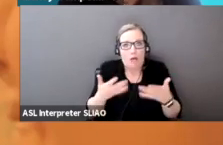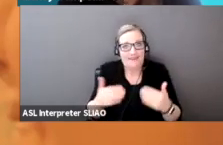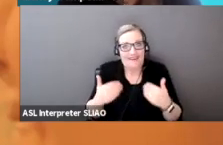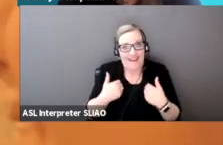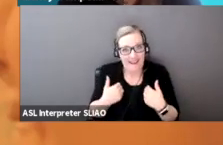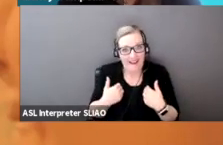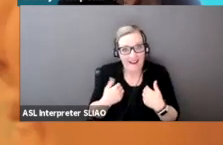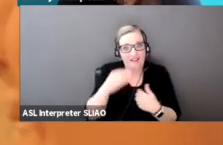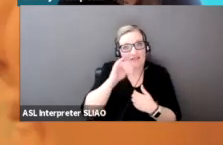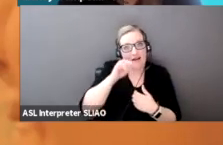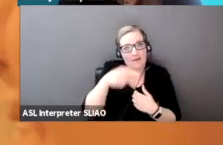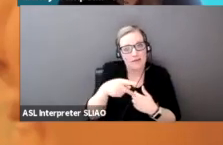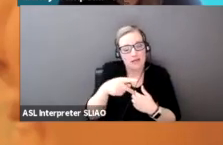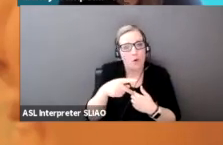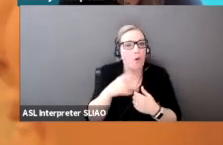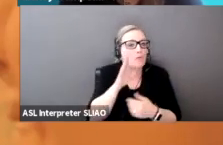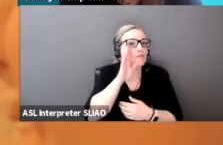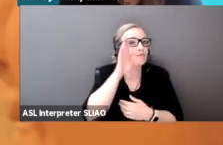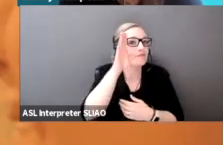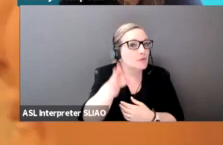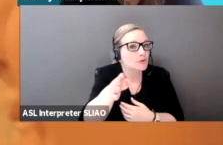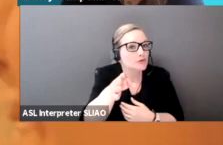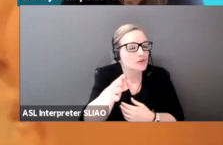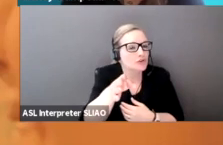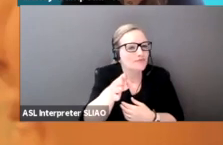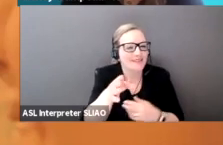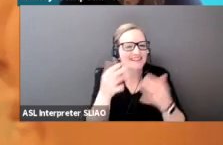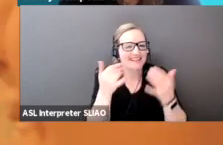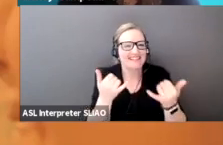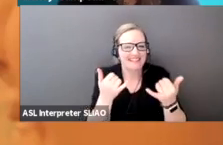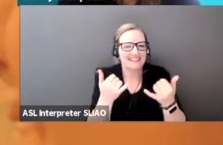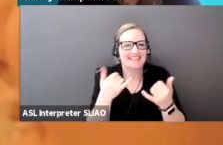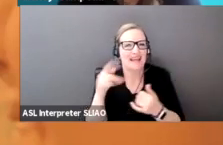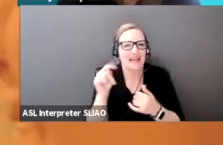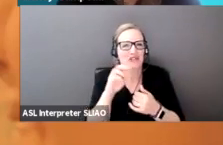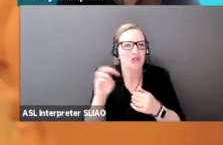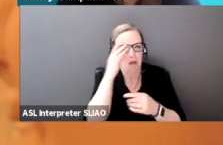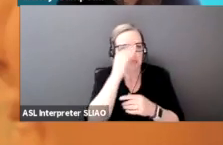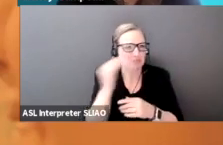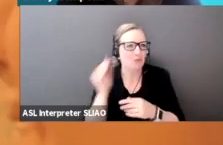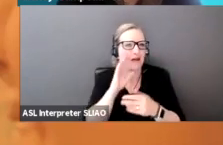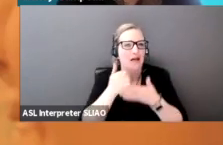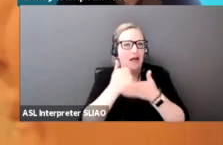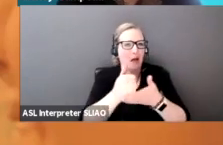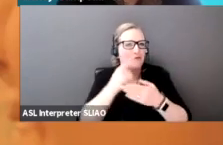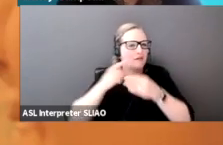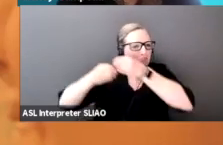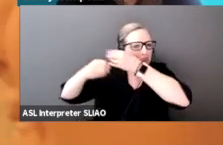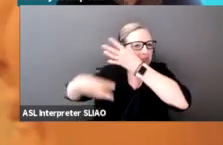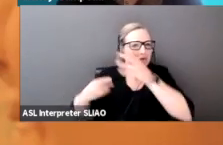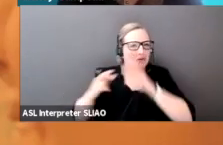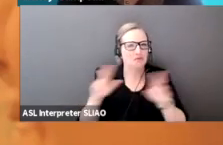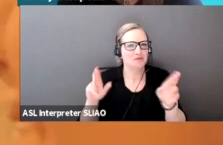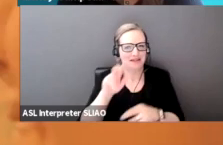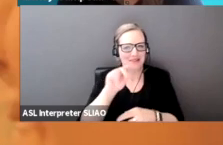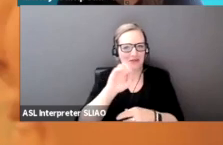that you're thinking about building into your business in the future. So before I introduce Tom, I have